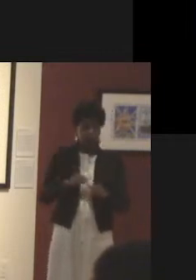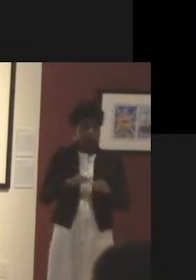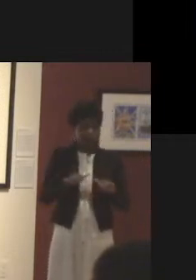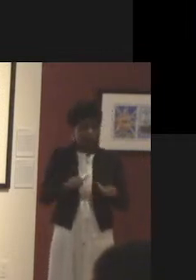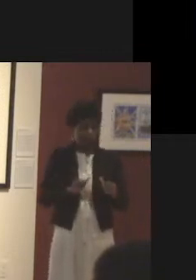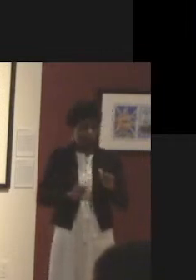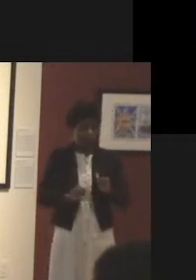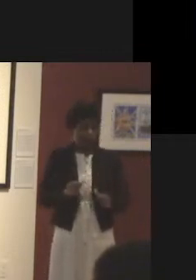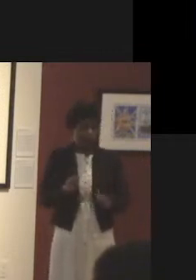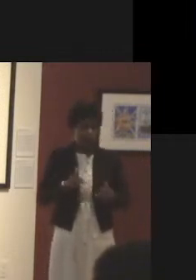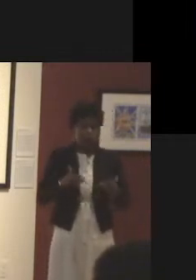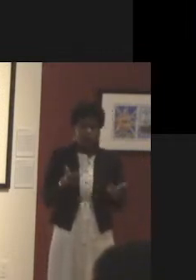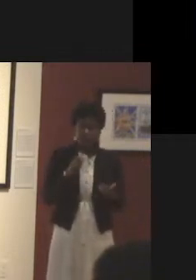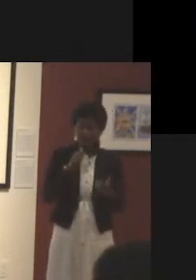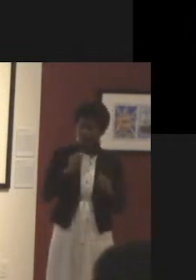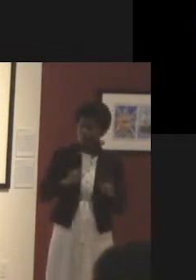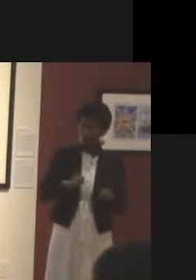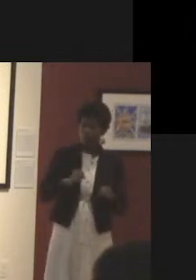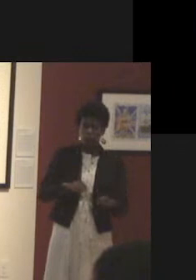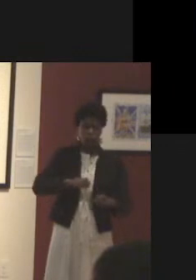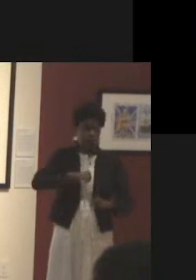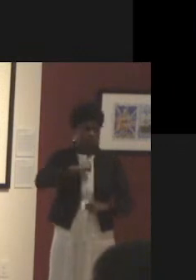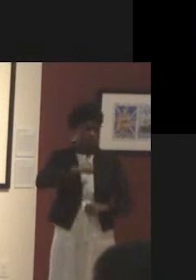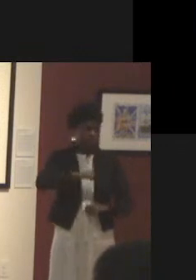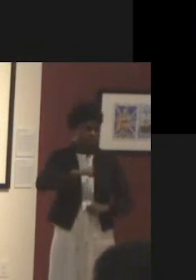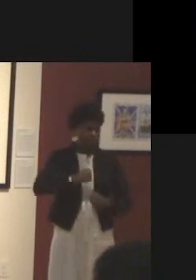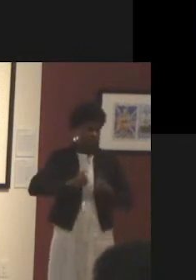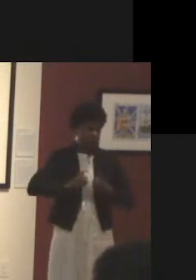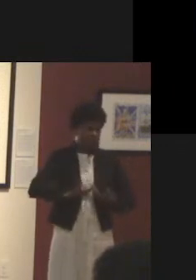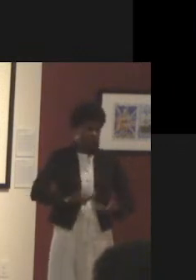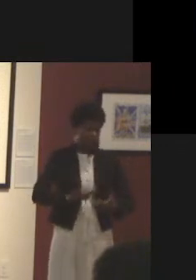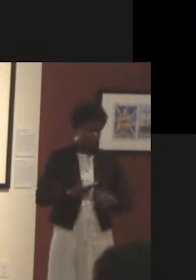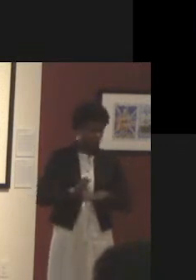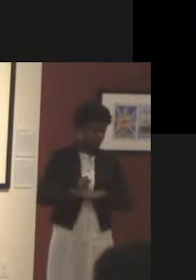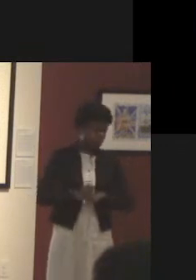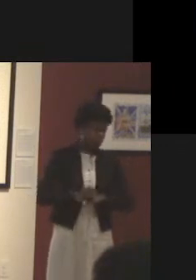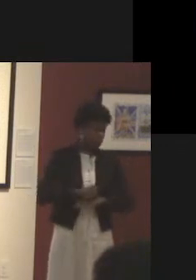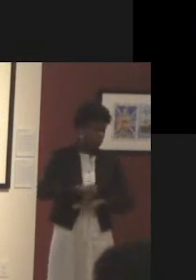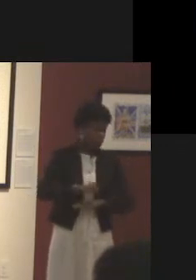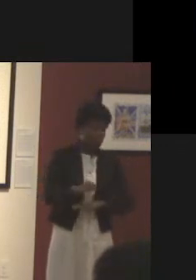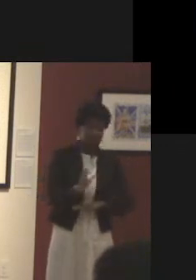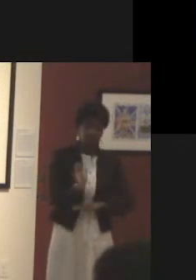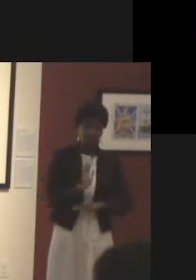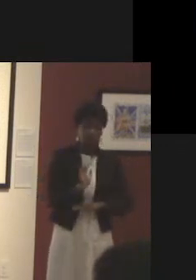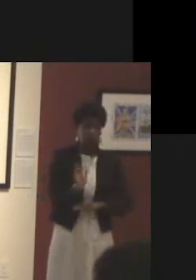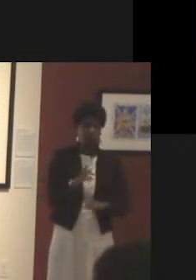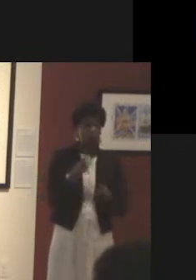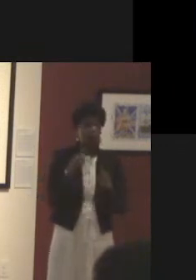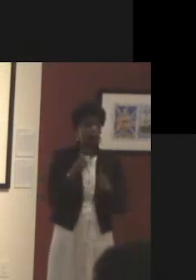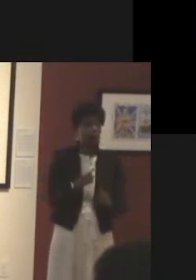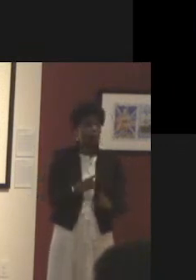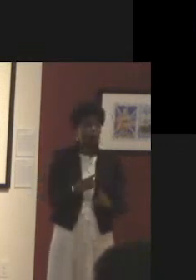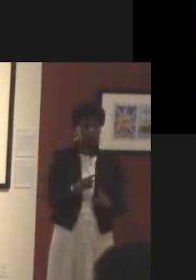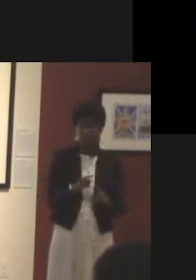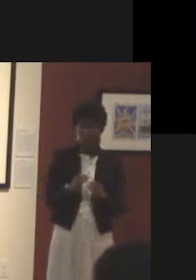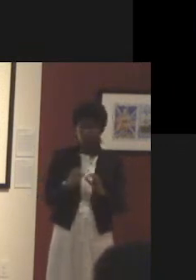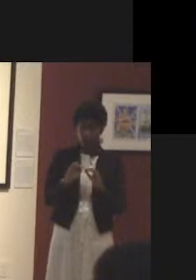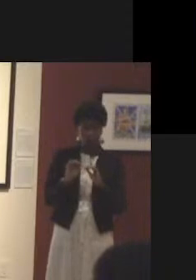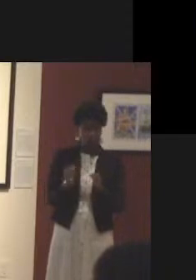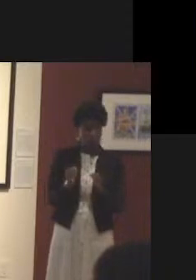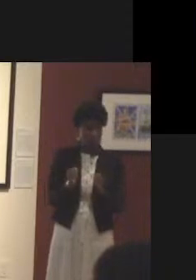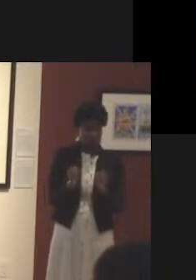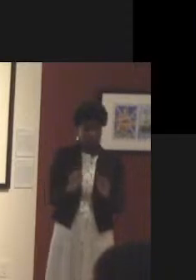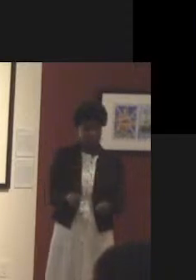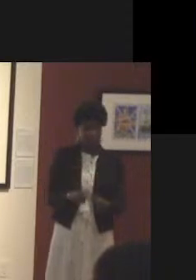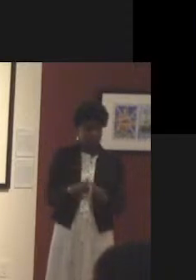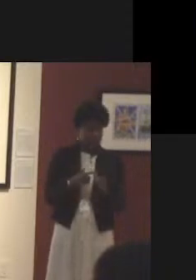not their ability to resist that exhaustion. The point instead is that none possibly